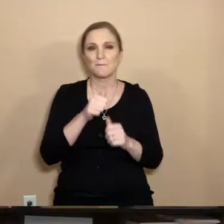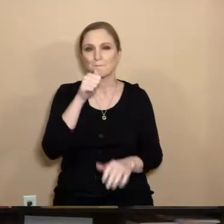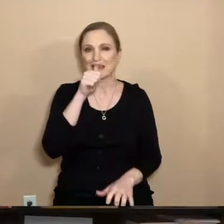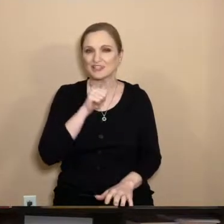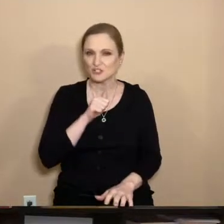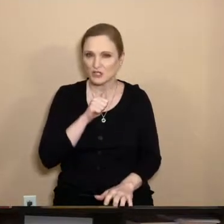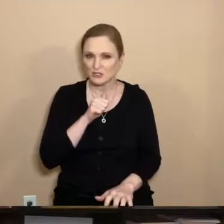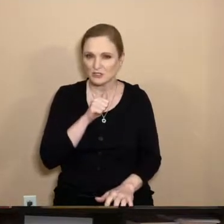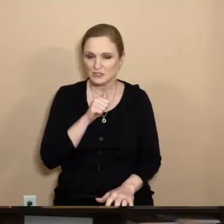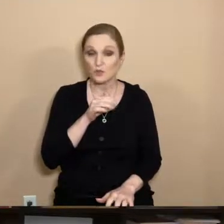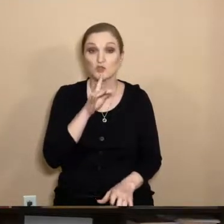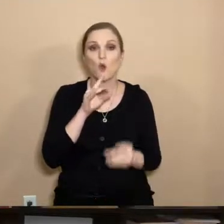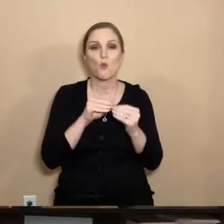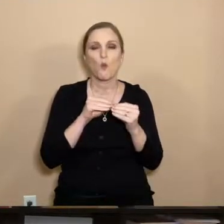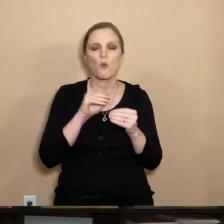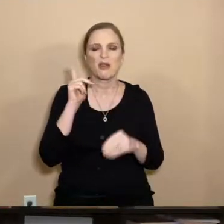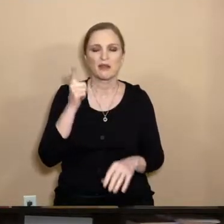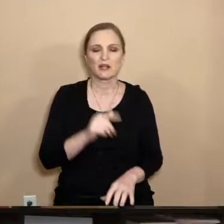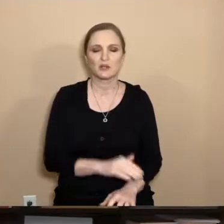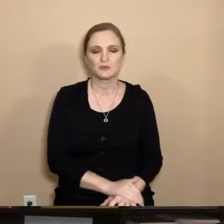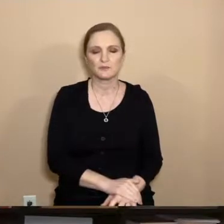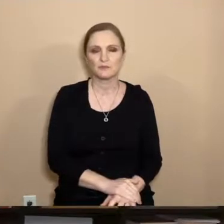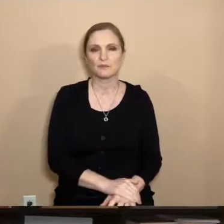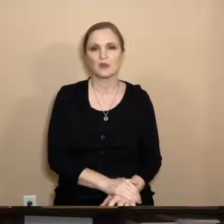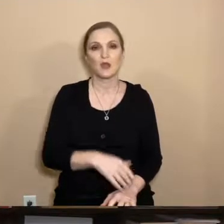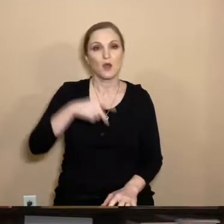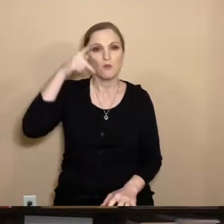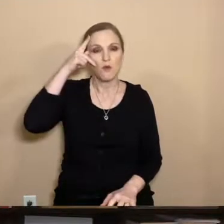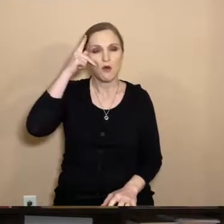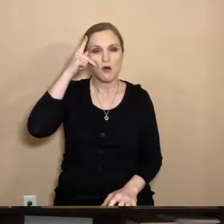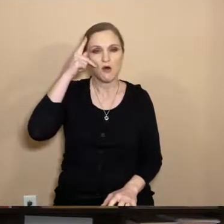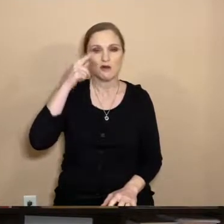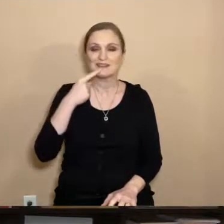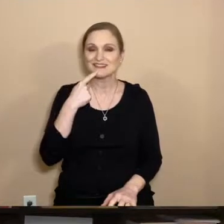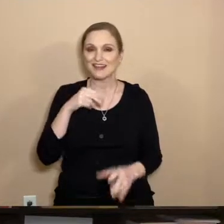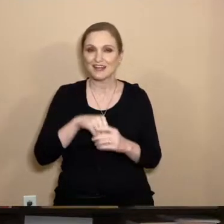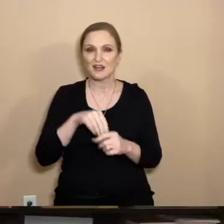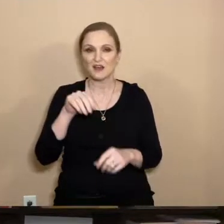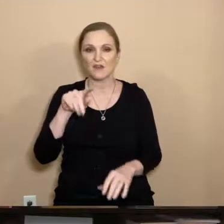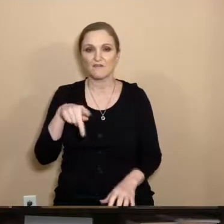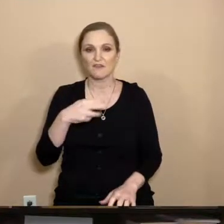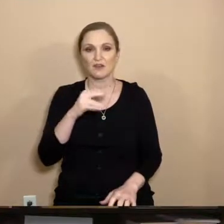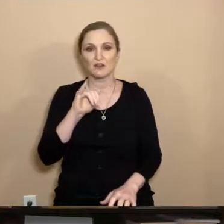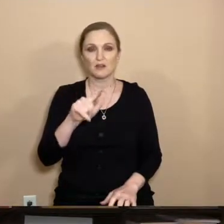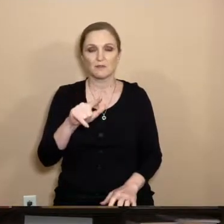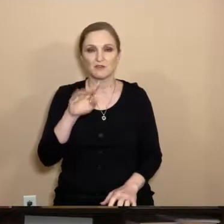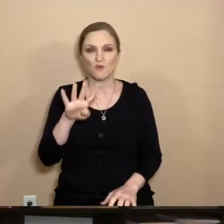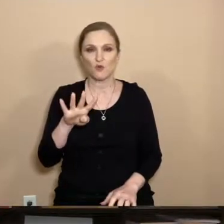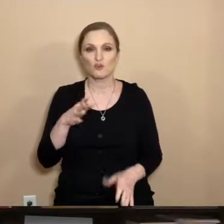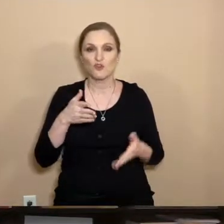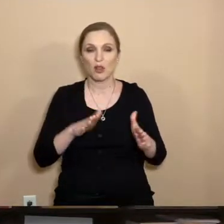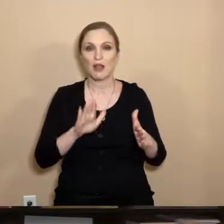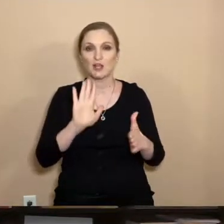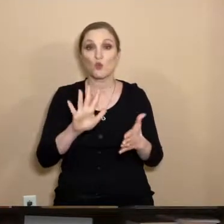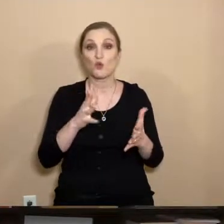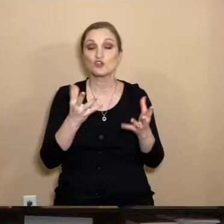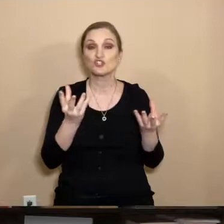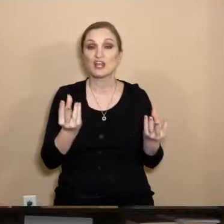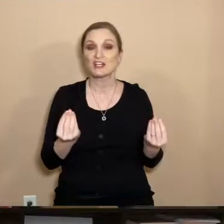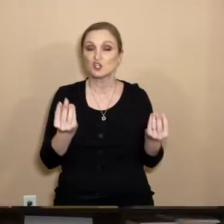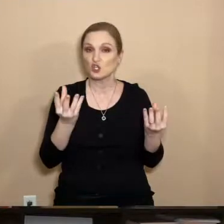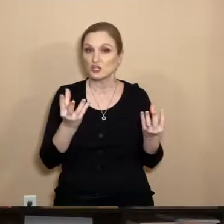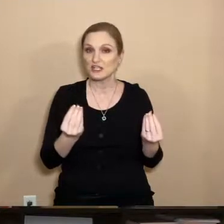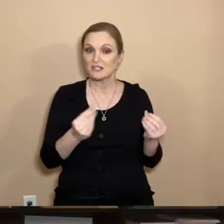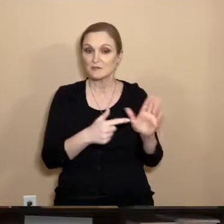patience. We'll talk more about this later, but Paul instructed in Philippians 4 to let your forbearance, your gentleness